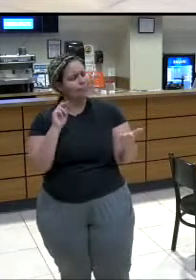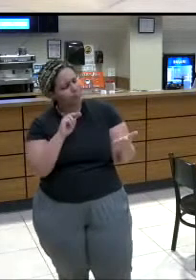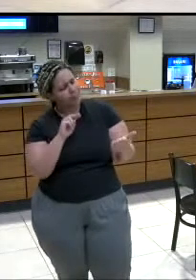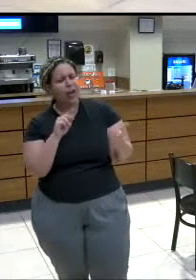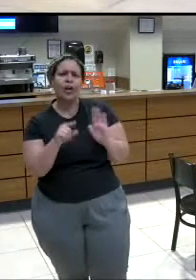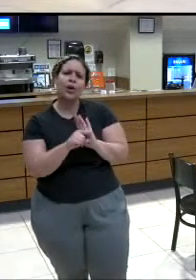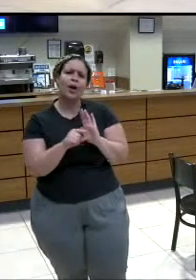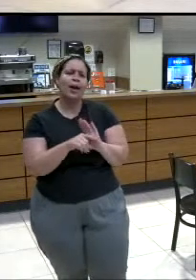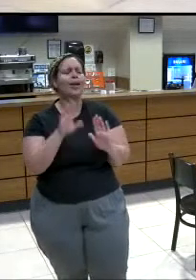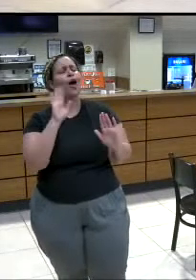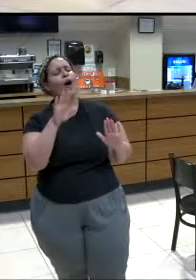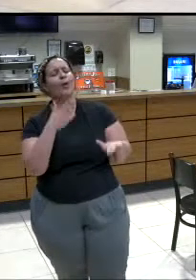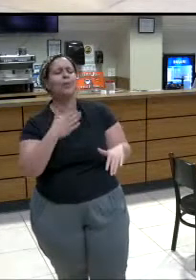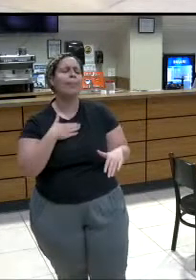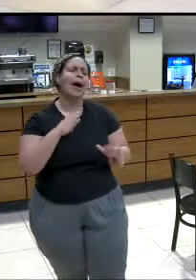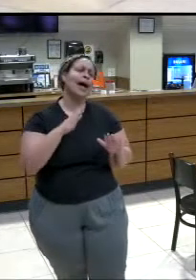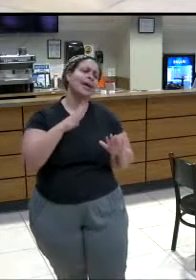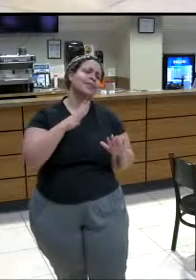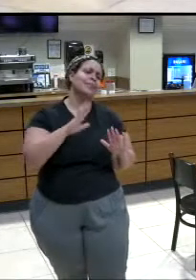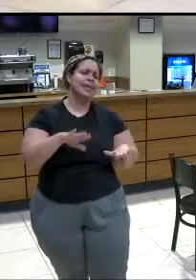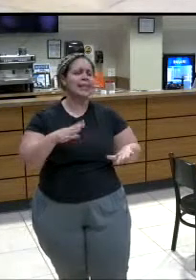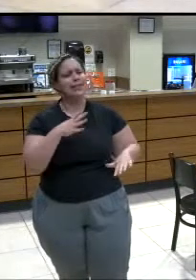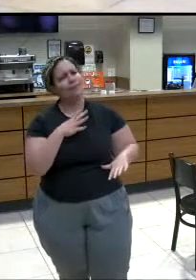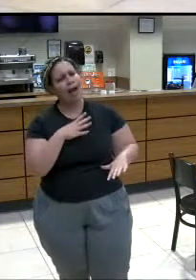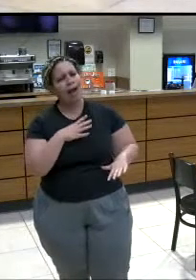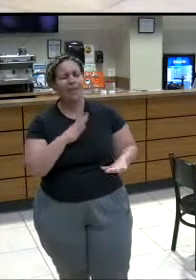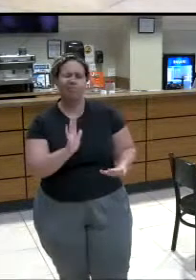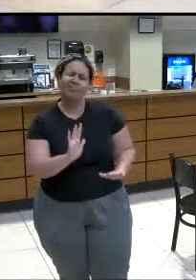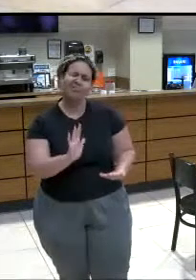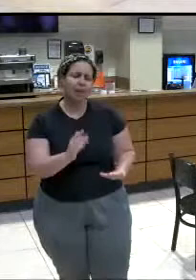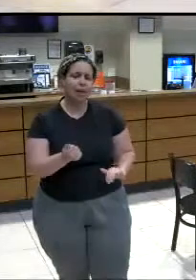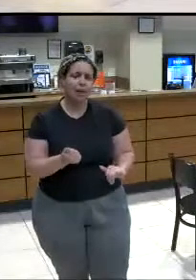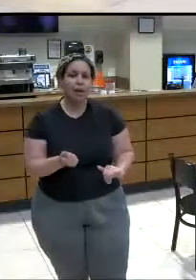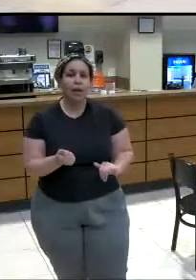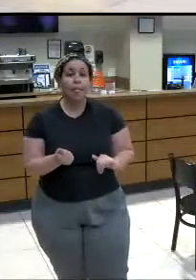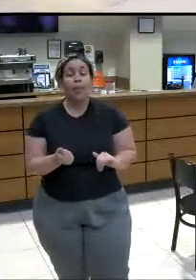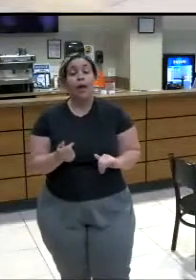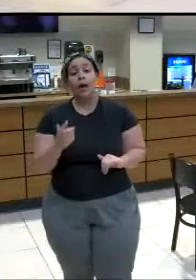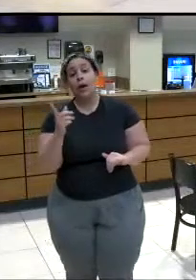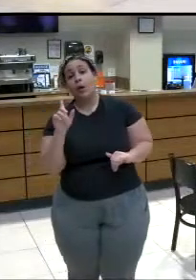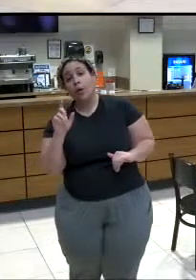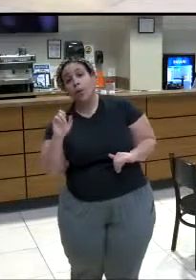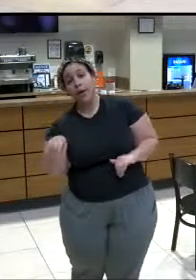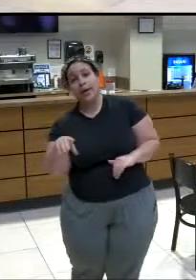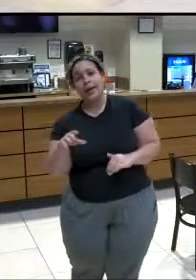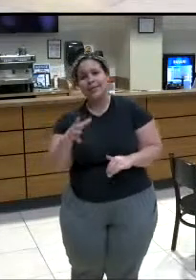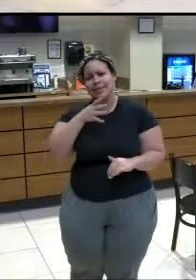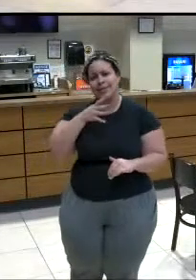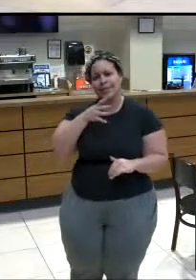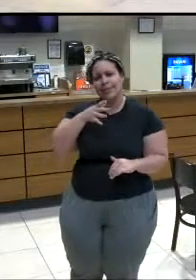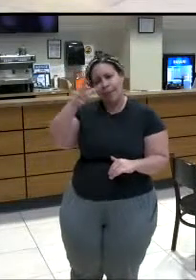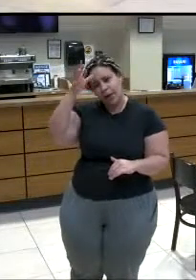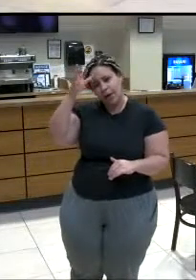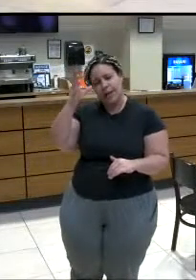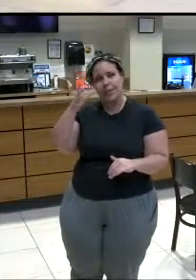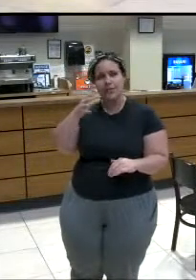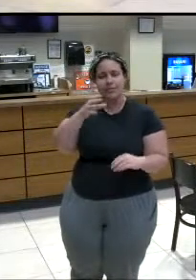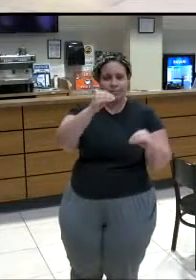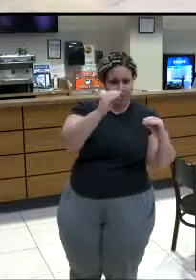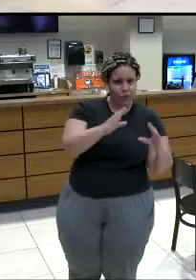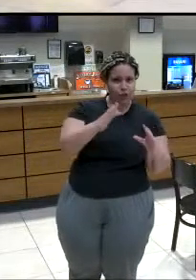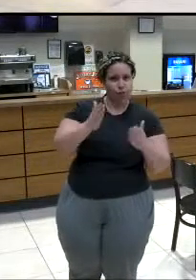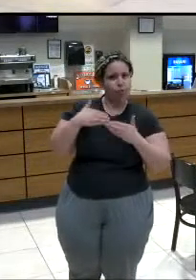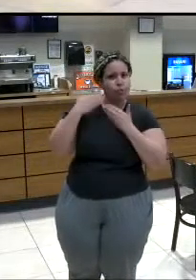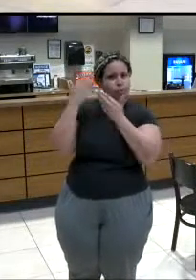we do ask parents, teachers to provide the, I can't remember what the name of the report is, but there's